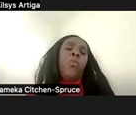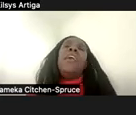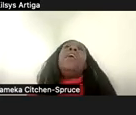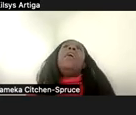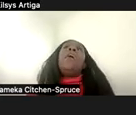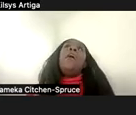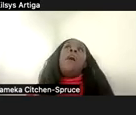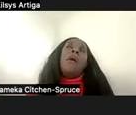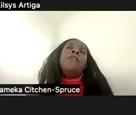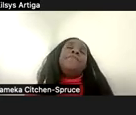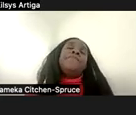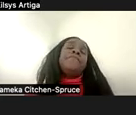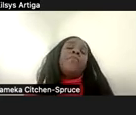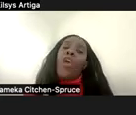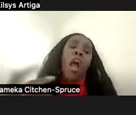as people, we